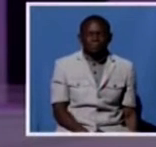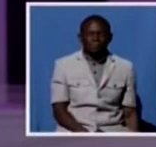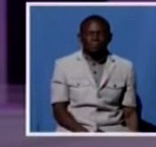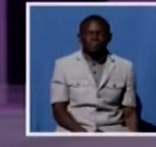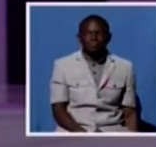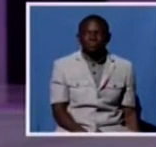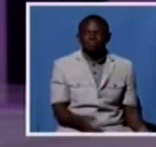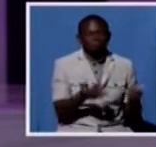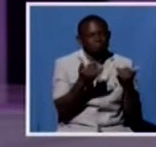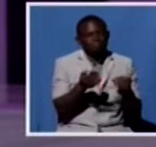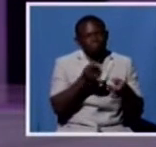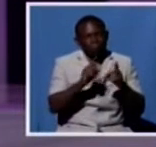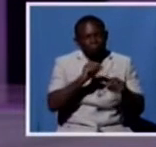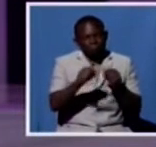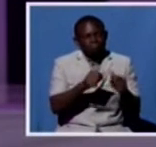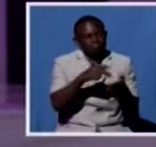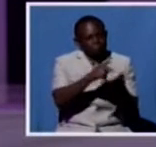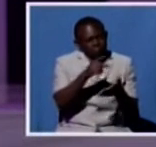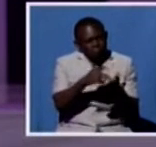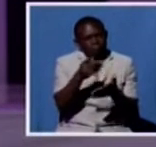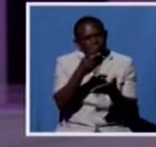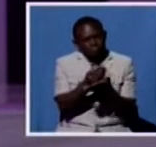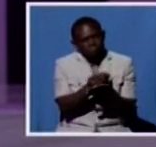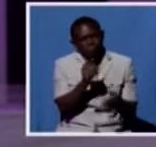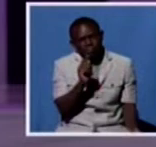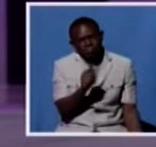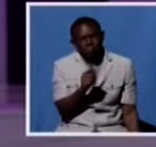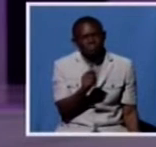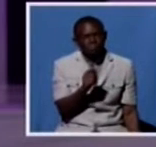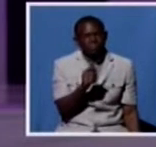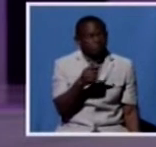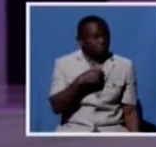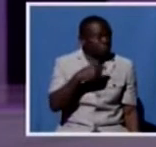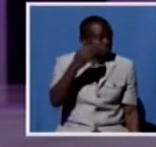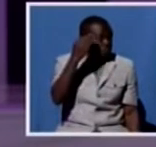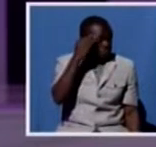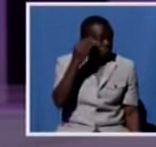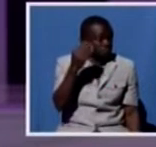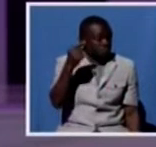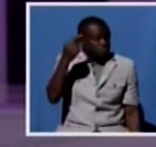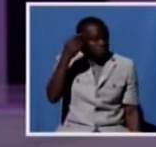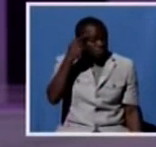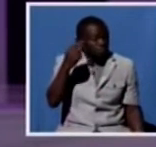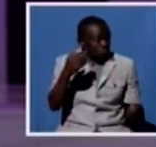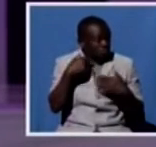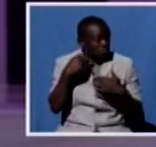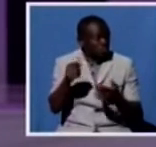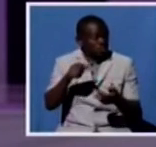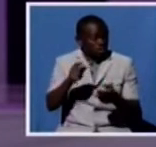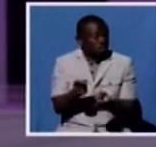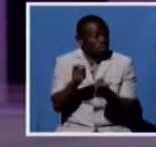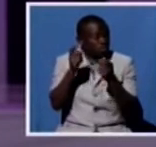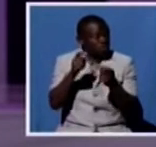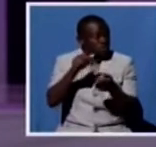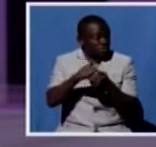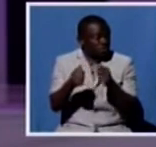I know that one of the challenges government used to face, or I don't know if they still face it now, is that there was payment of